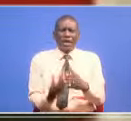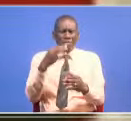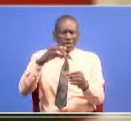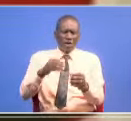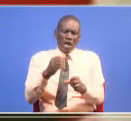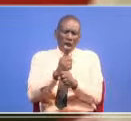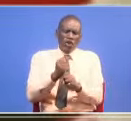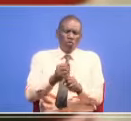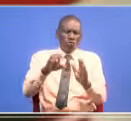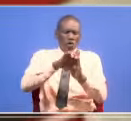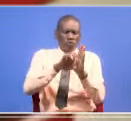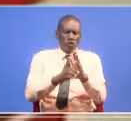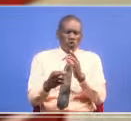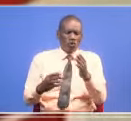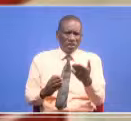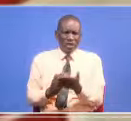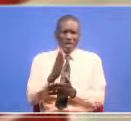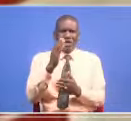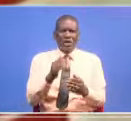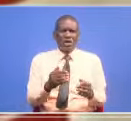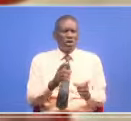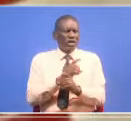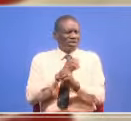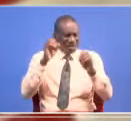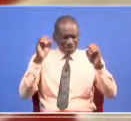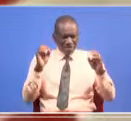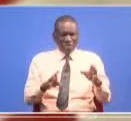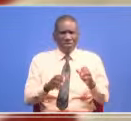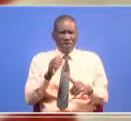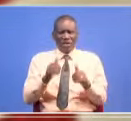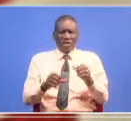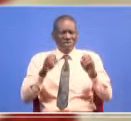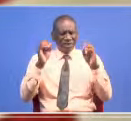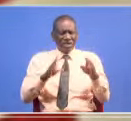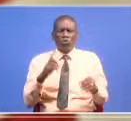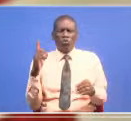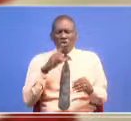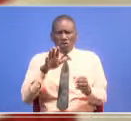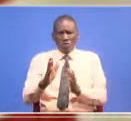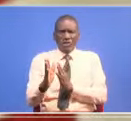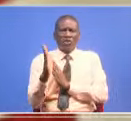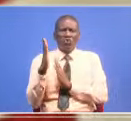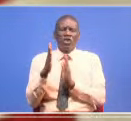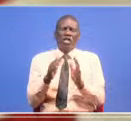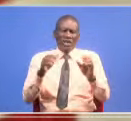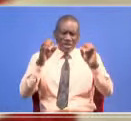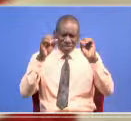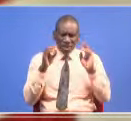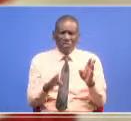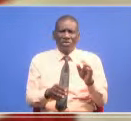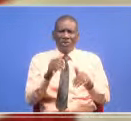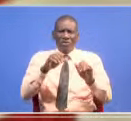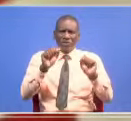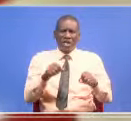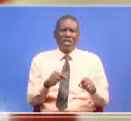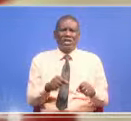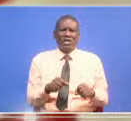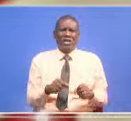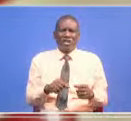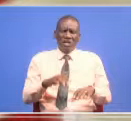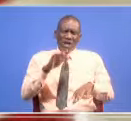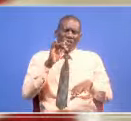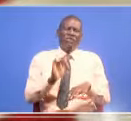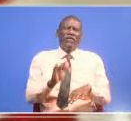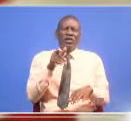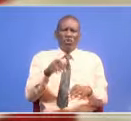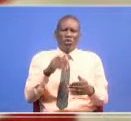your constitutional right. There's nothing that is going to threaten your security. There is nothing that is going to disrupt from